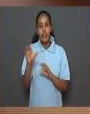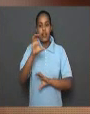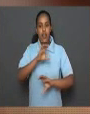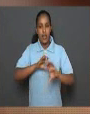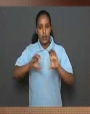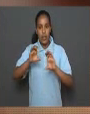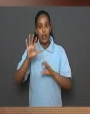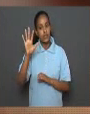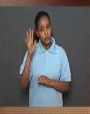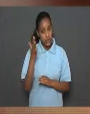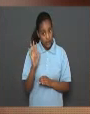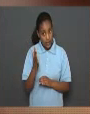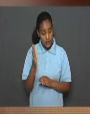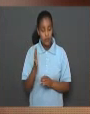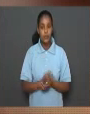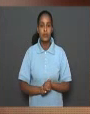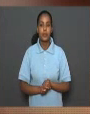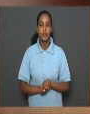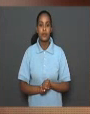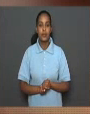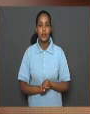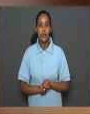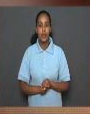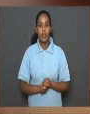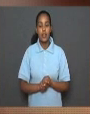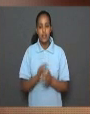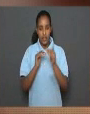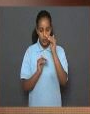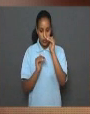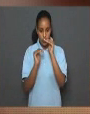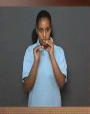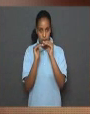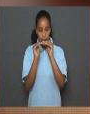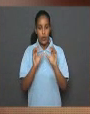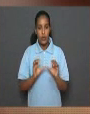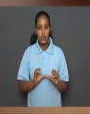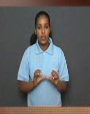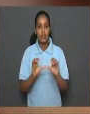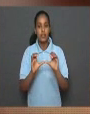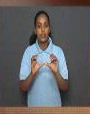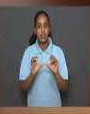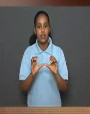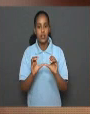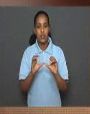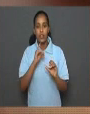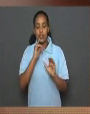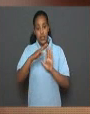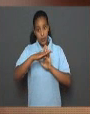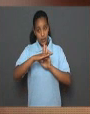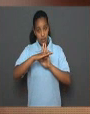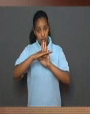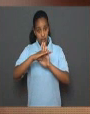chemical species, the equilibrium constant is